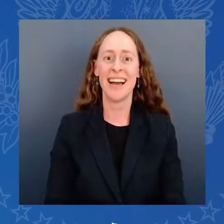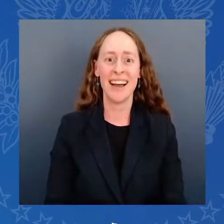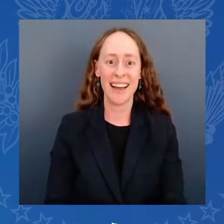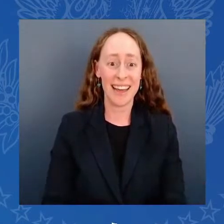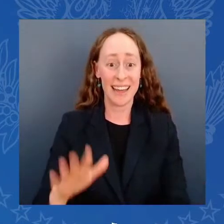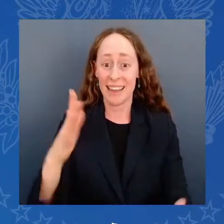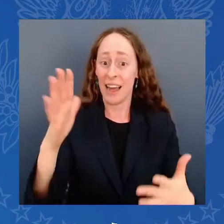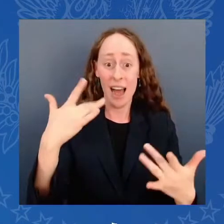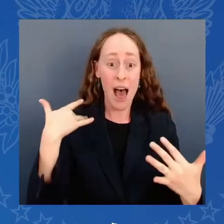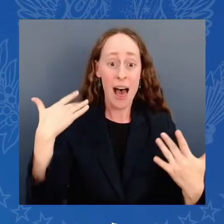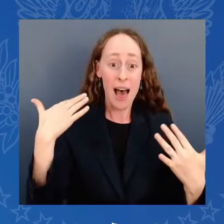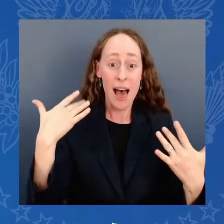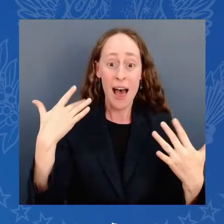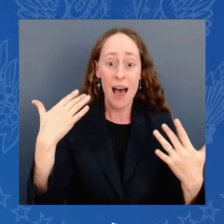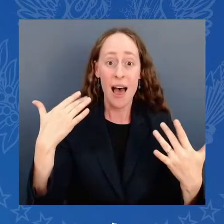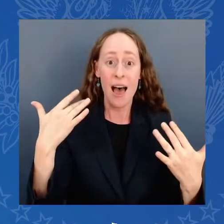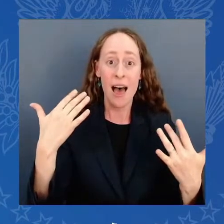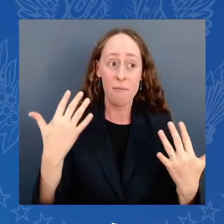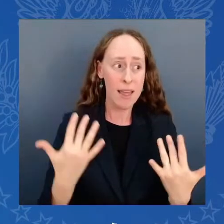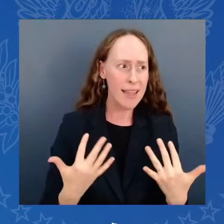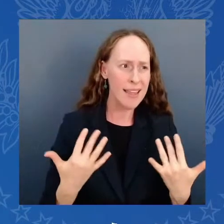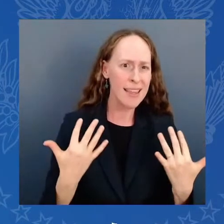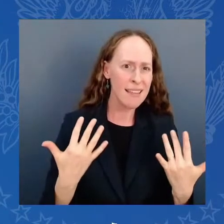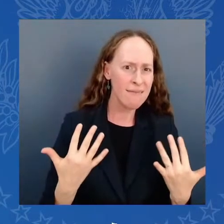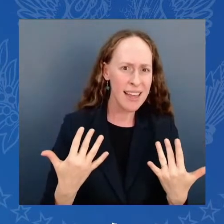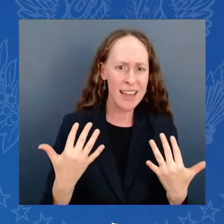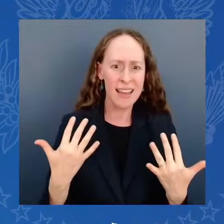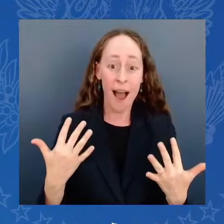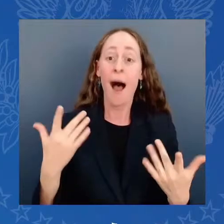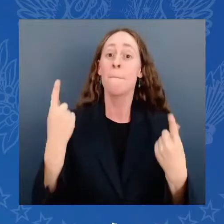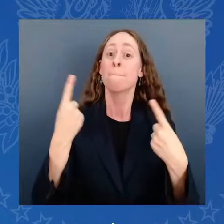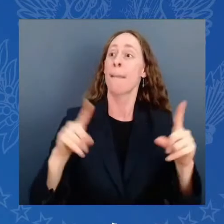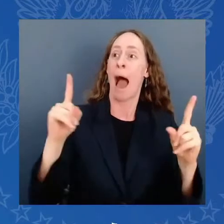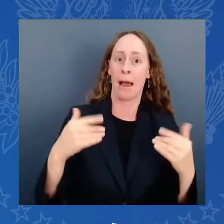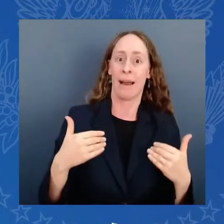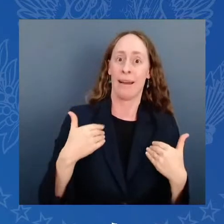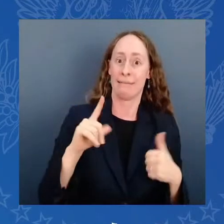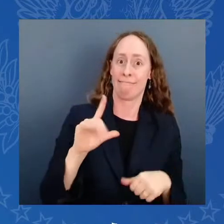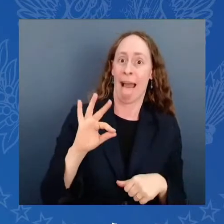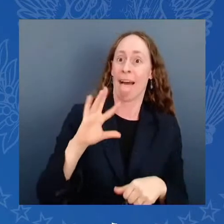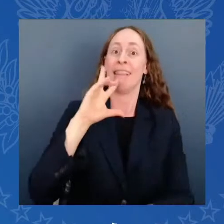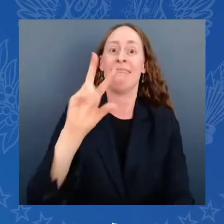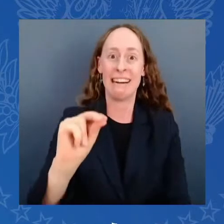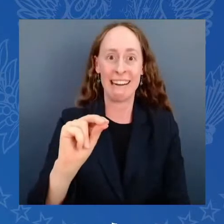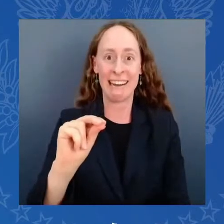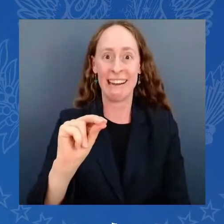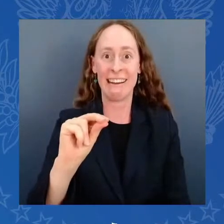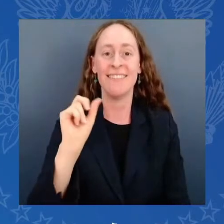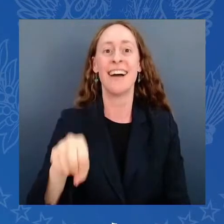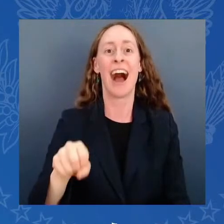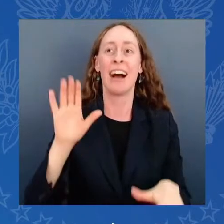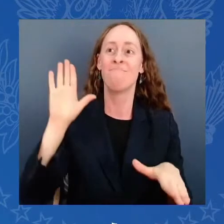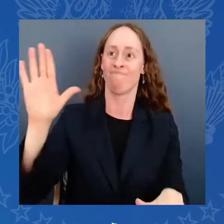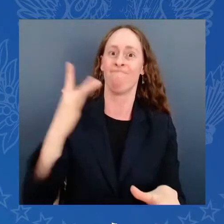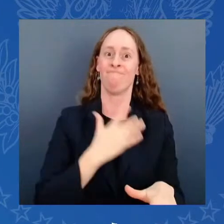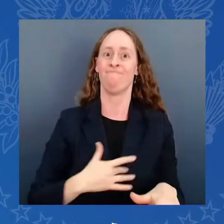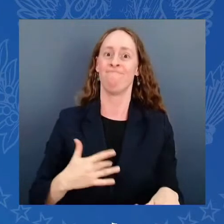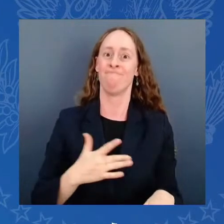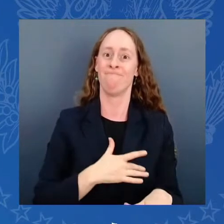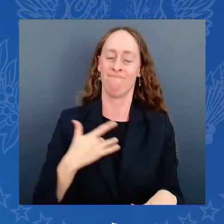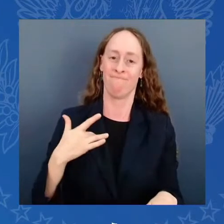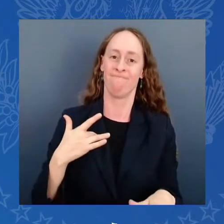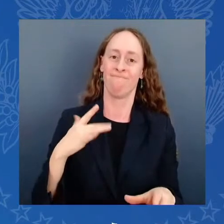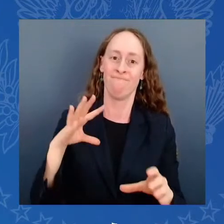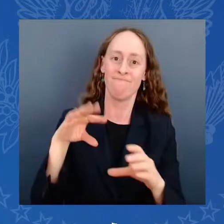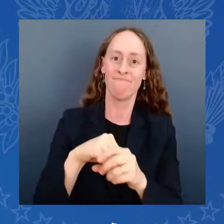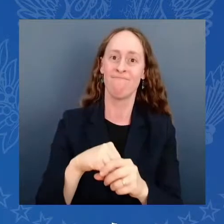sworn in. You got to be 30 to be sworn in. And then I was the vice president, the first African-American president